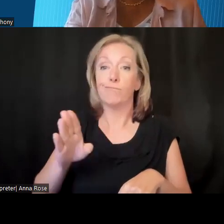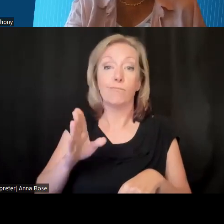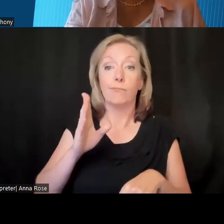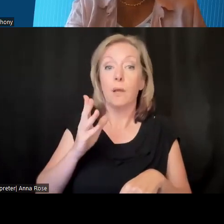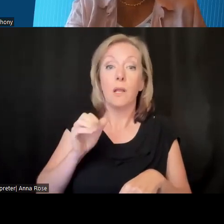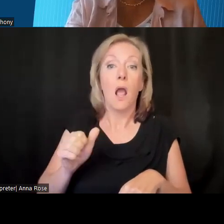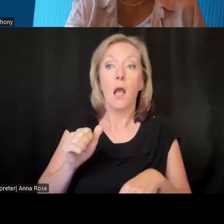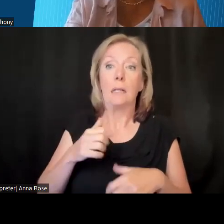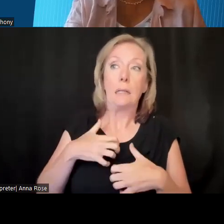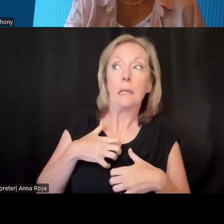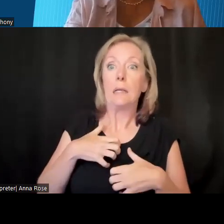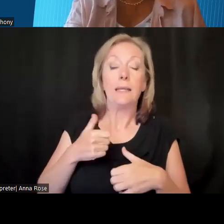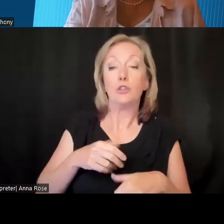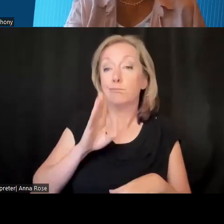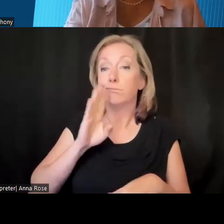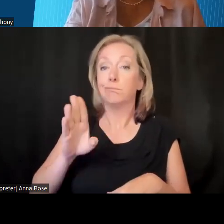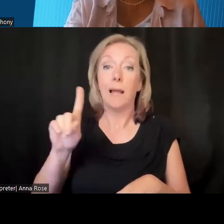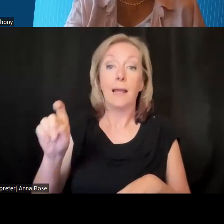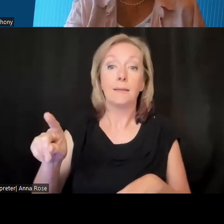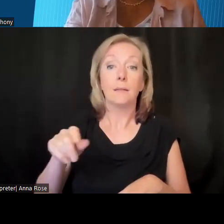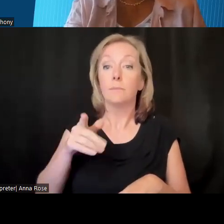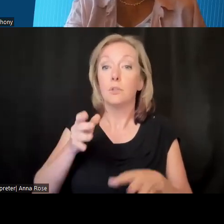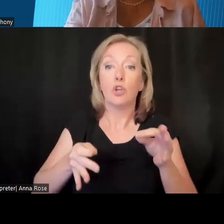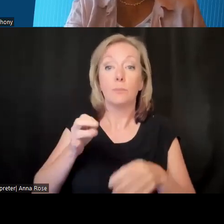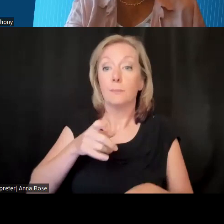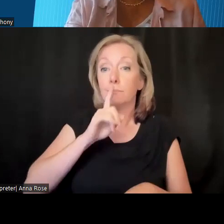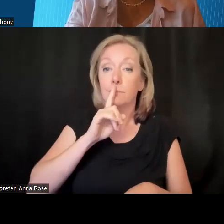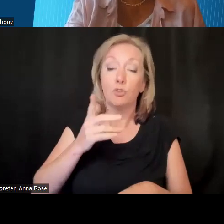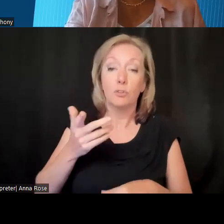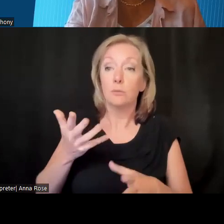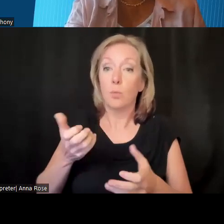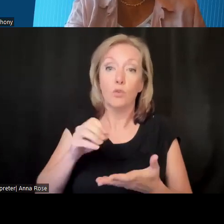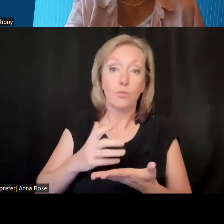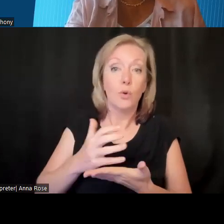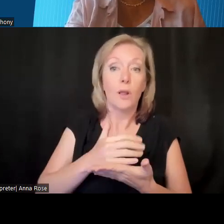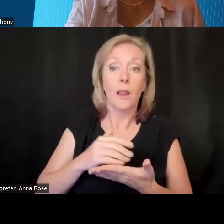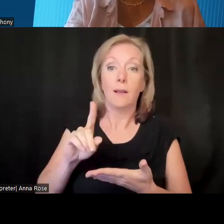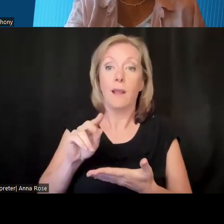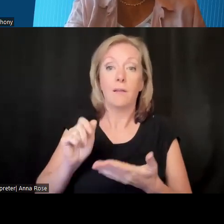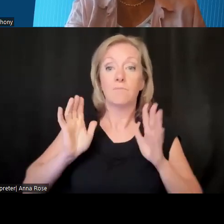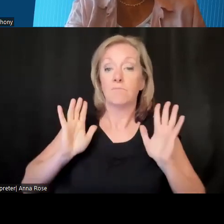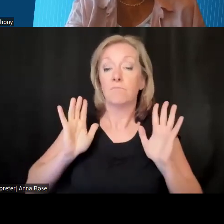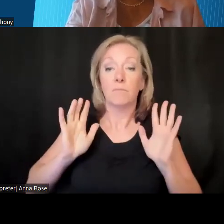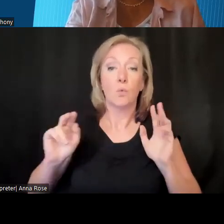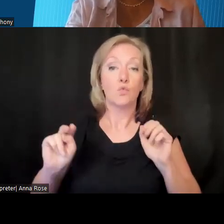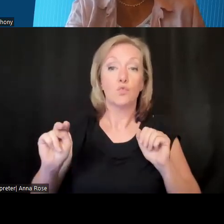They just put it in there. We're not making any kind of judgment. We're just collecting information. And we're going to talk about this in a second